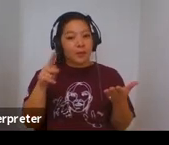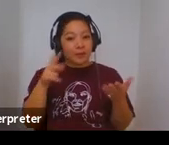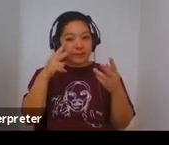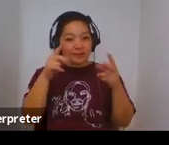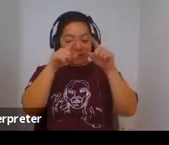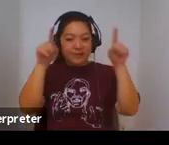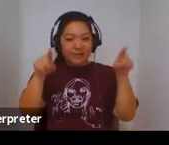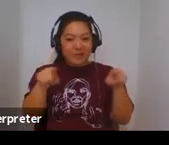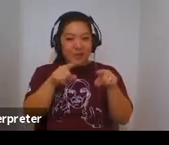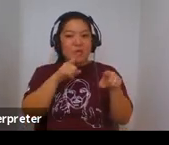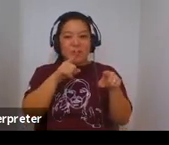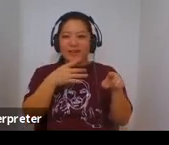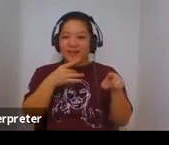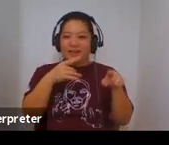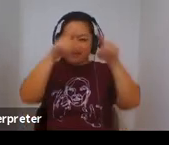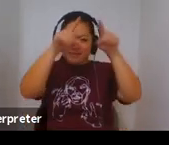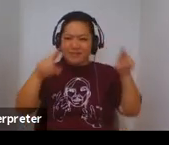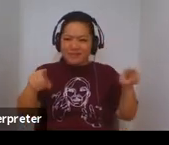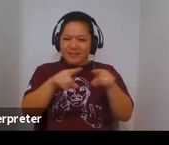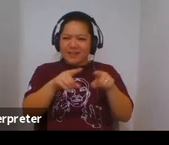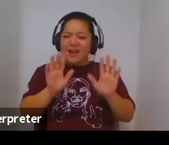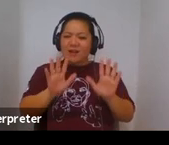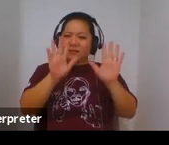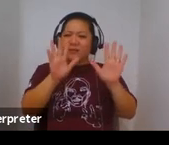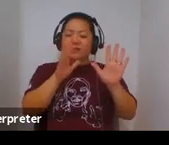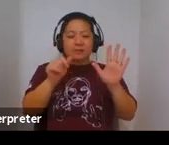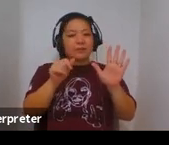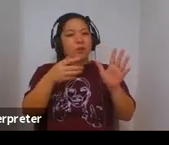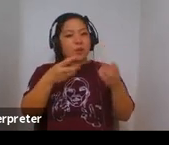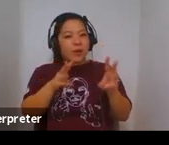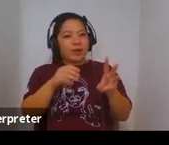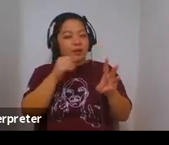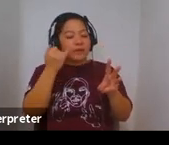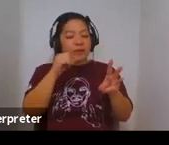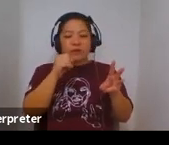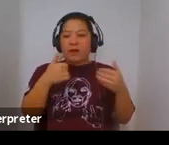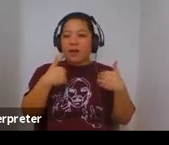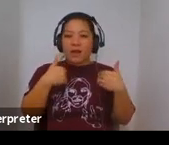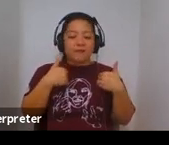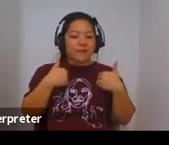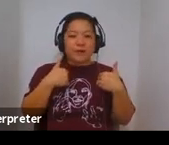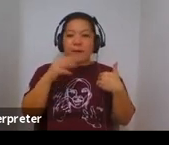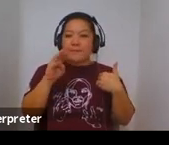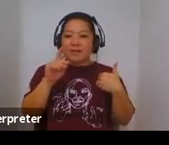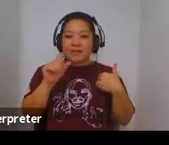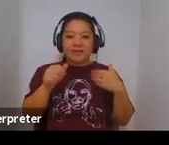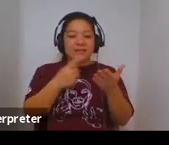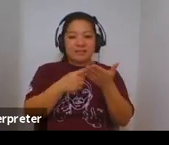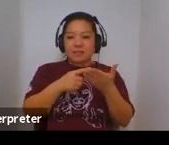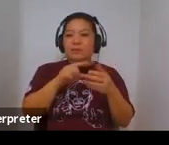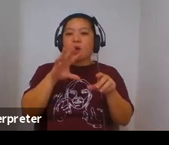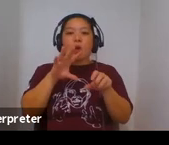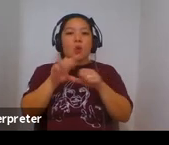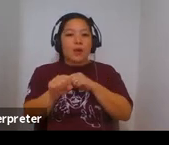I really like this graphic too. It's a great kind of flat way, if you don't have multimedia, to talk about rape culture